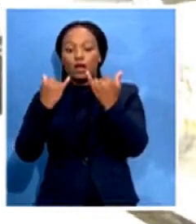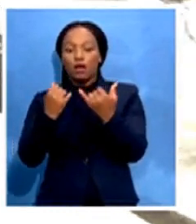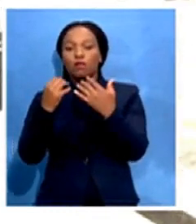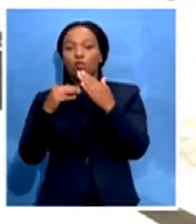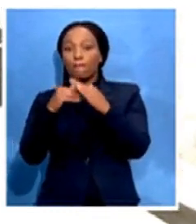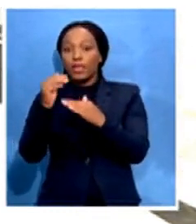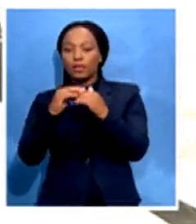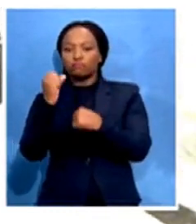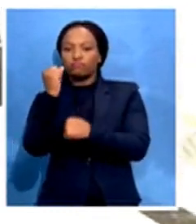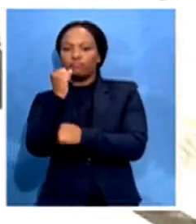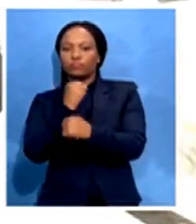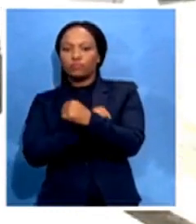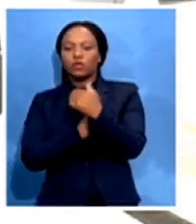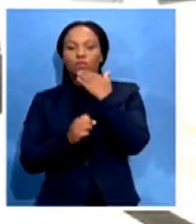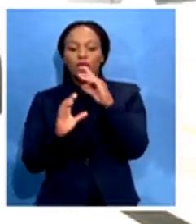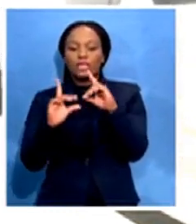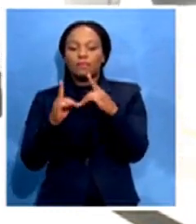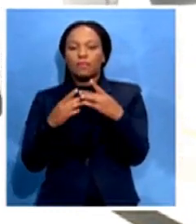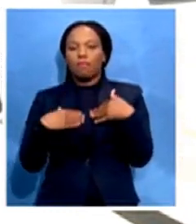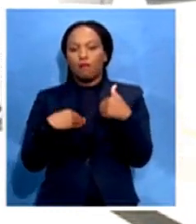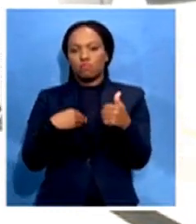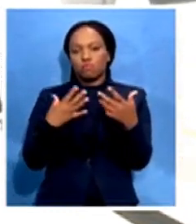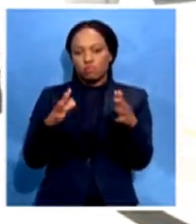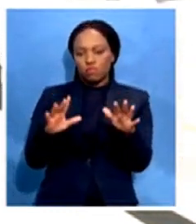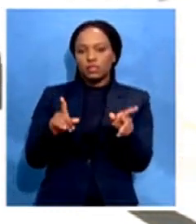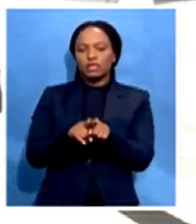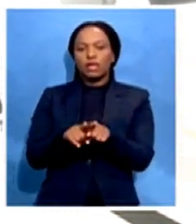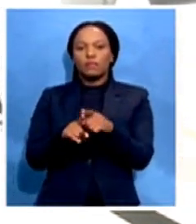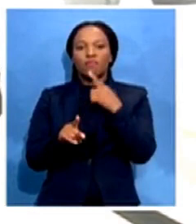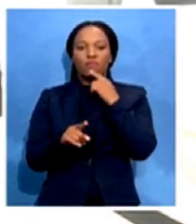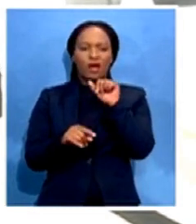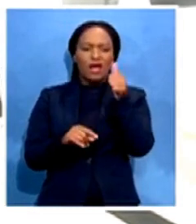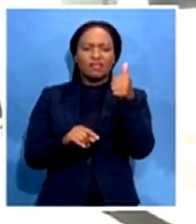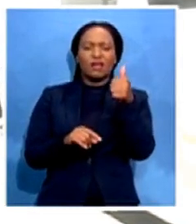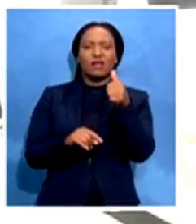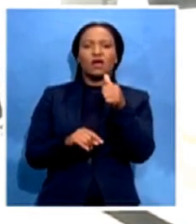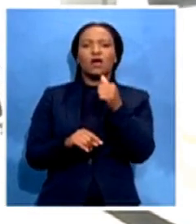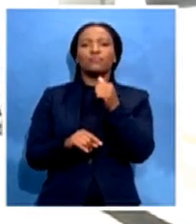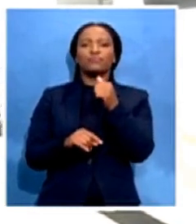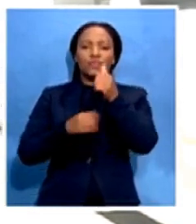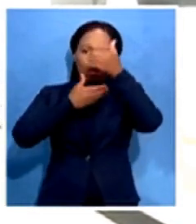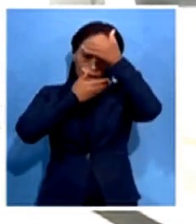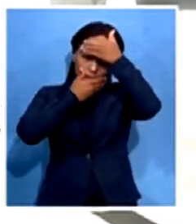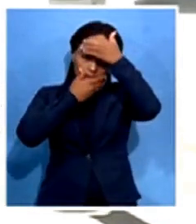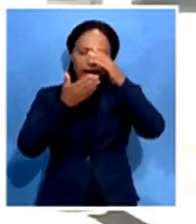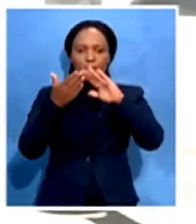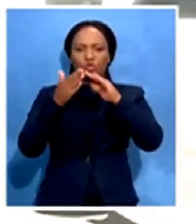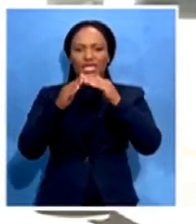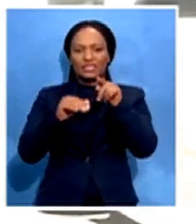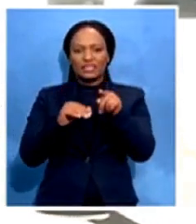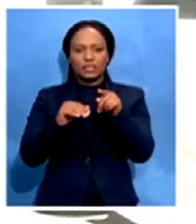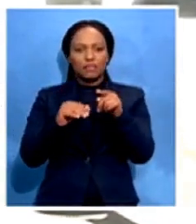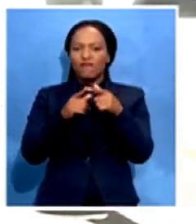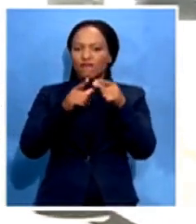one which was done by the Muslim Society, which is the one that's not quite finished yet, but will be finished in the next